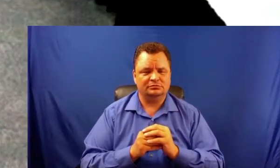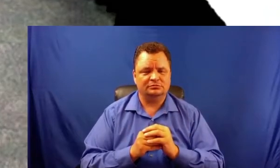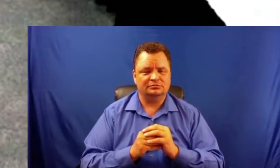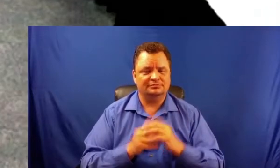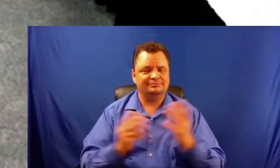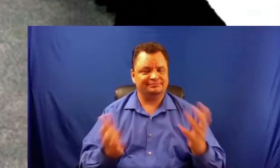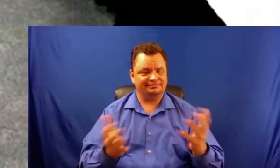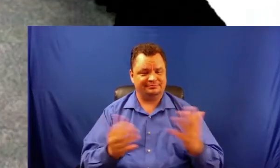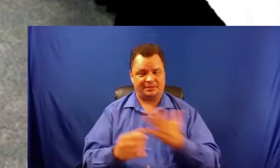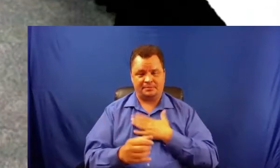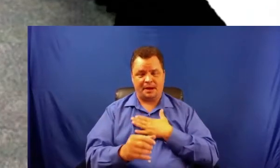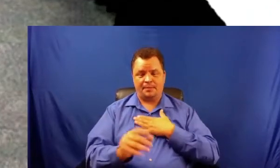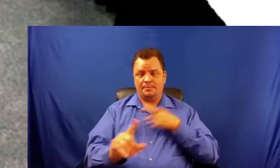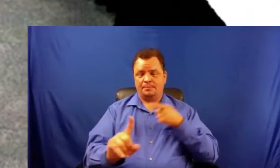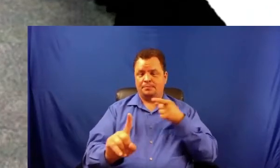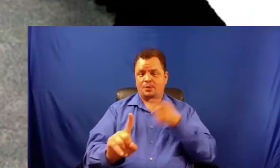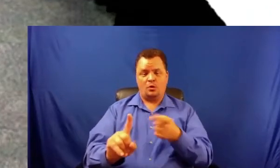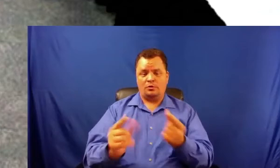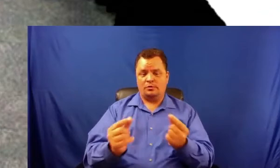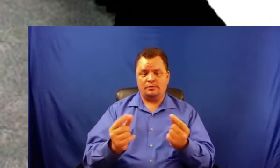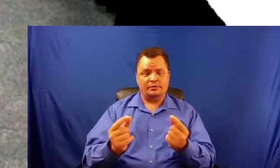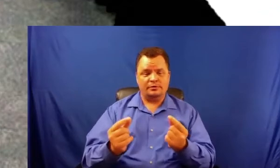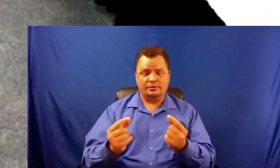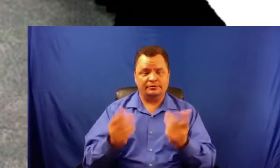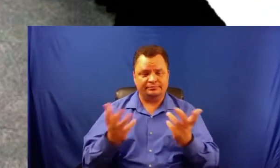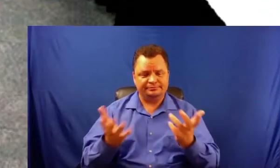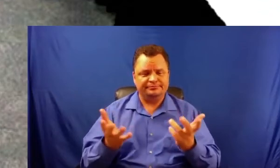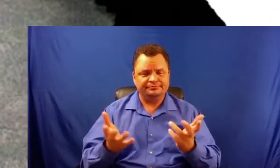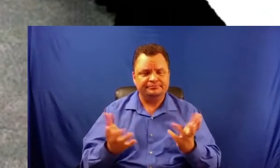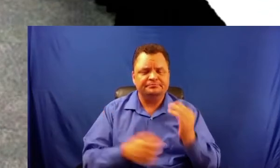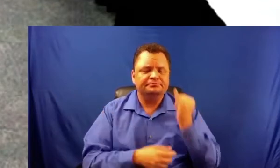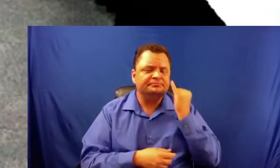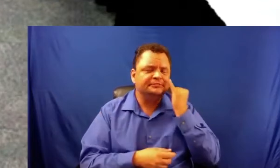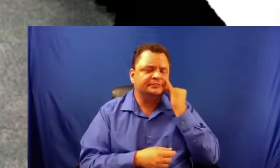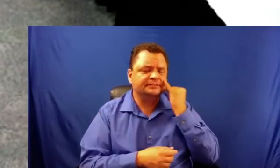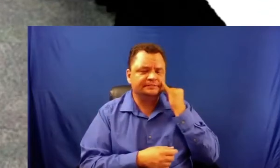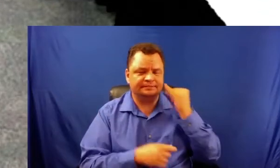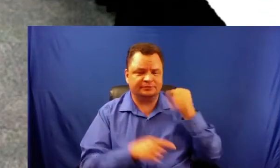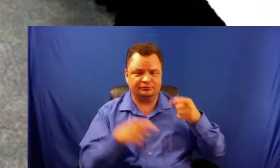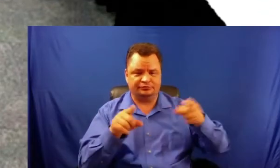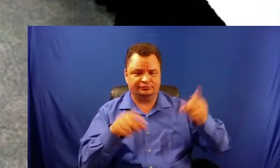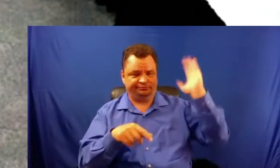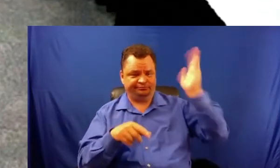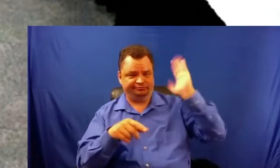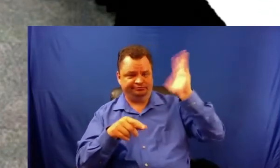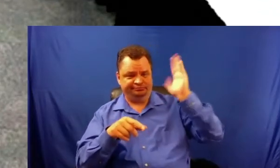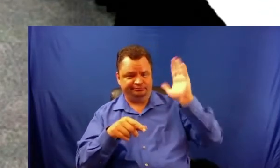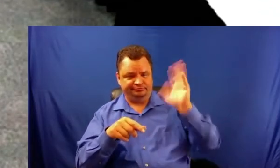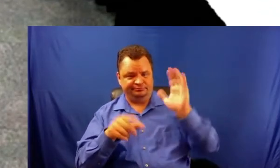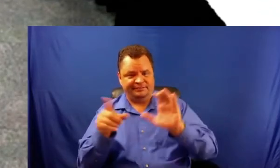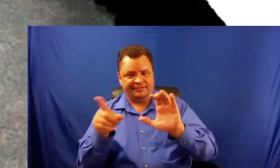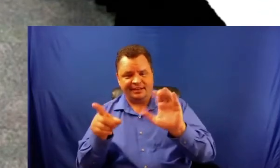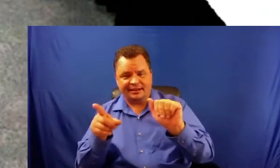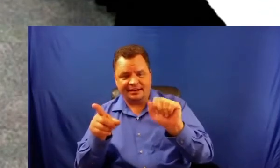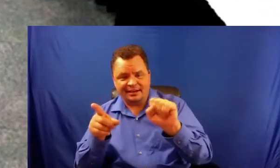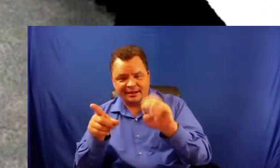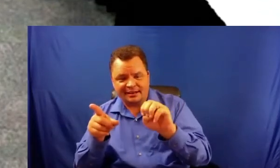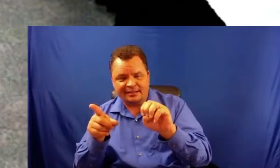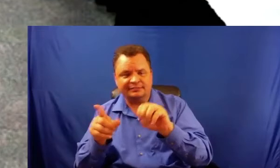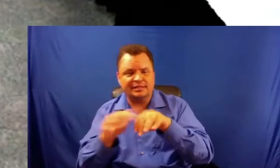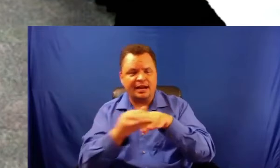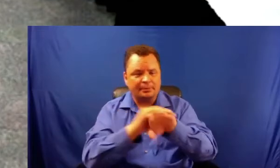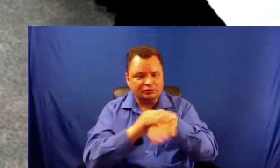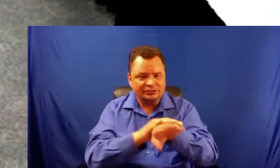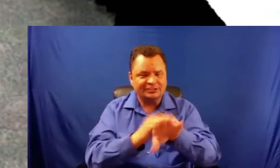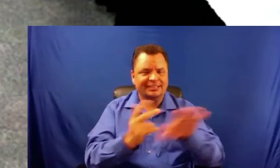in the past, have tracked in this presentation, cases, admissions, deaths, then we should